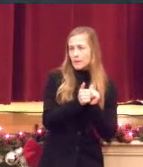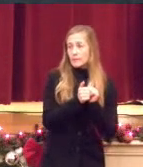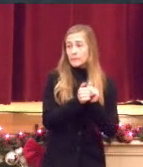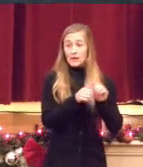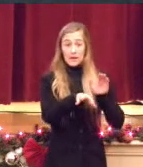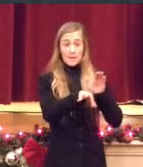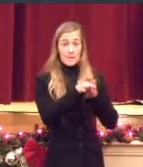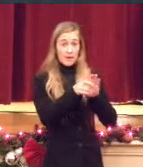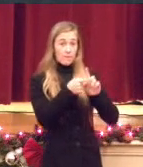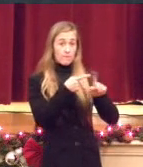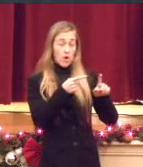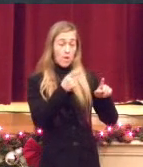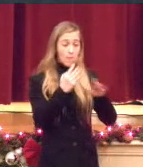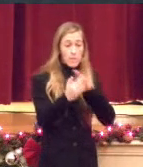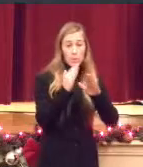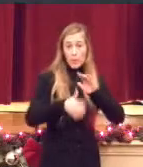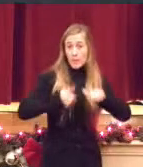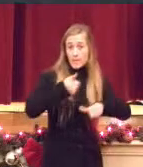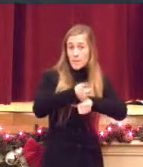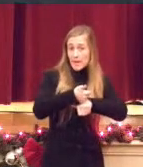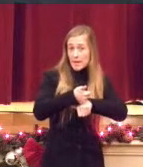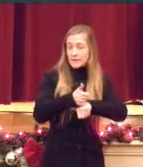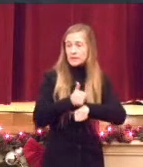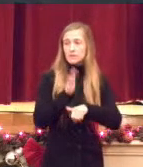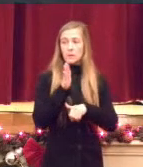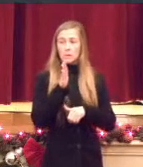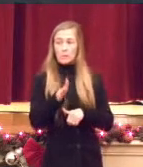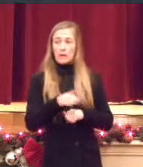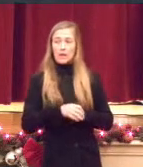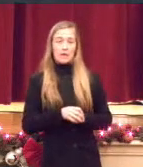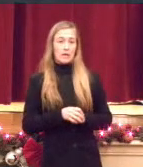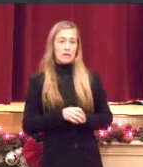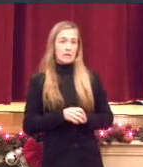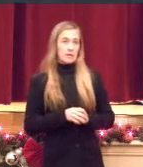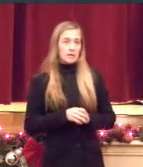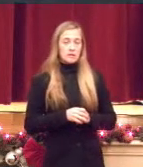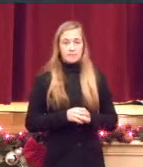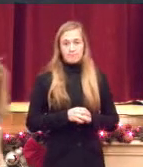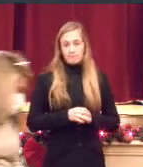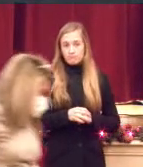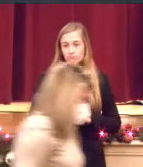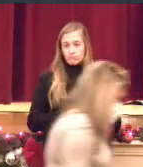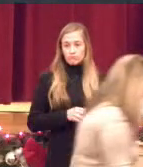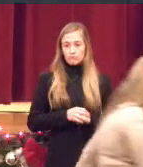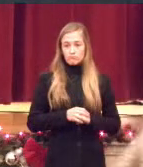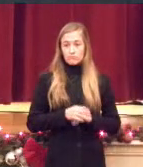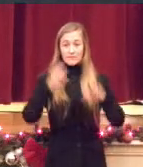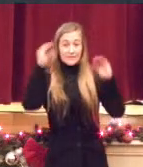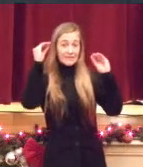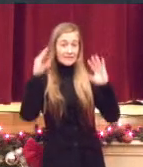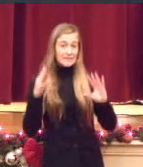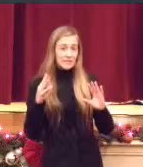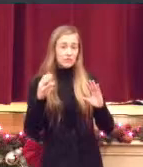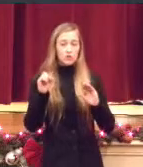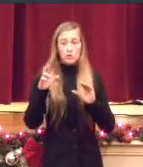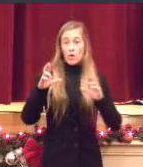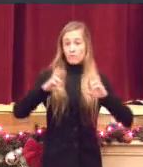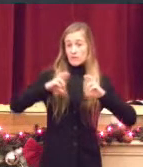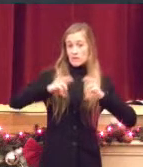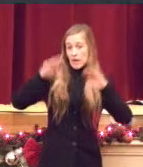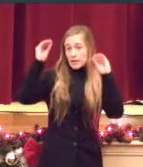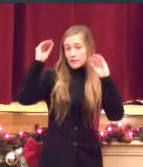a community base? Will they be selected from teachers, retired teachers, or